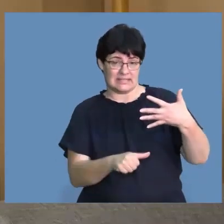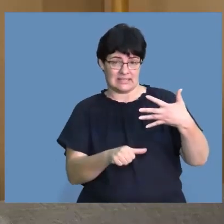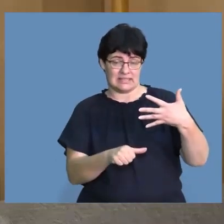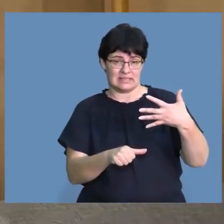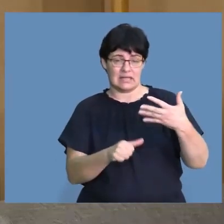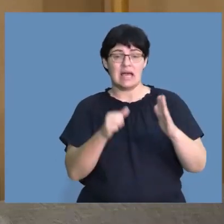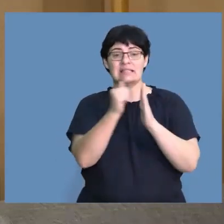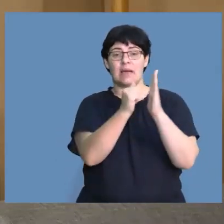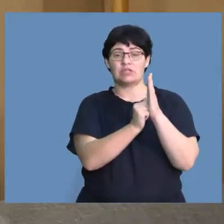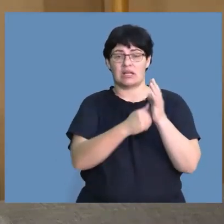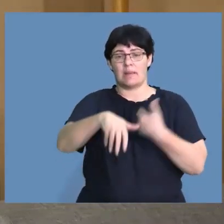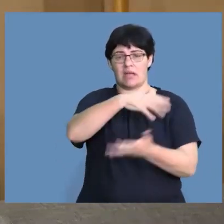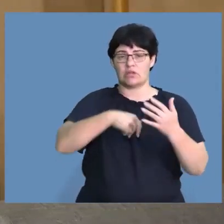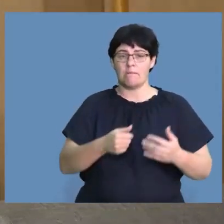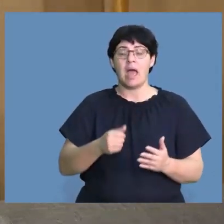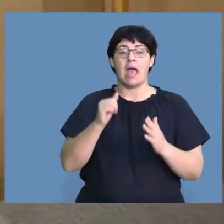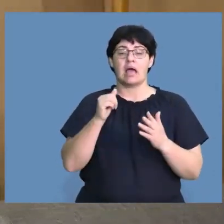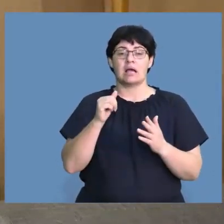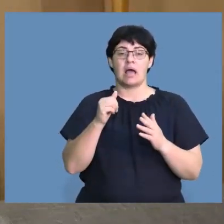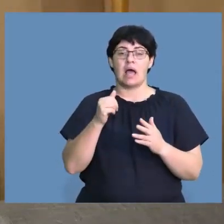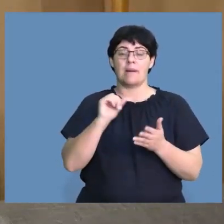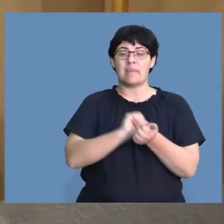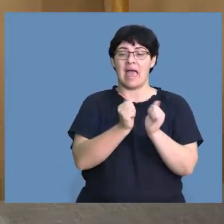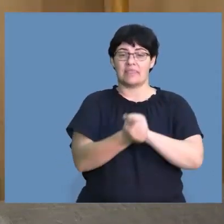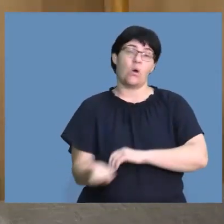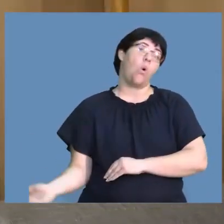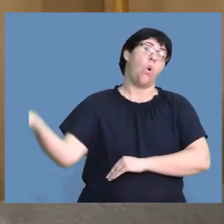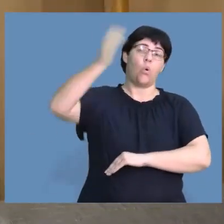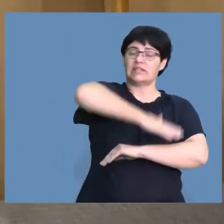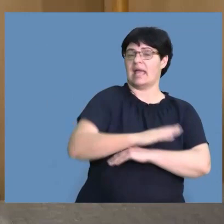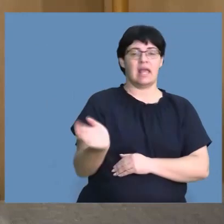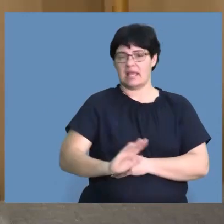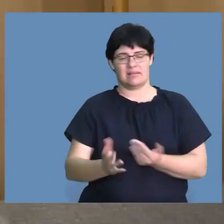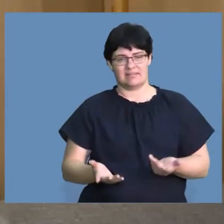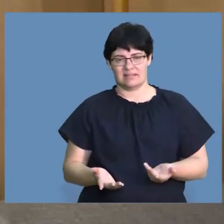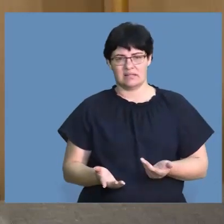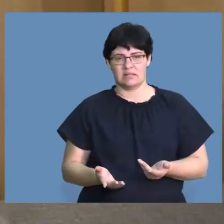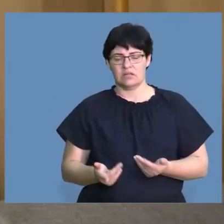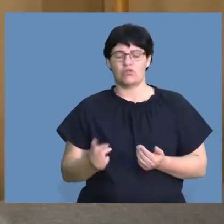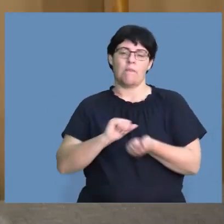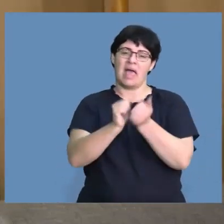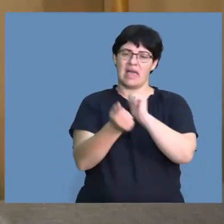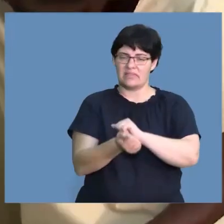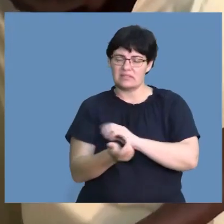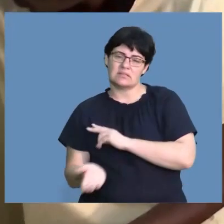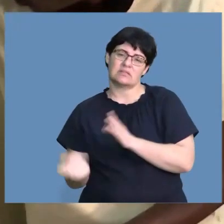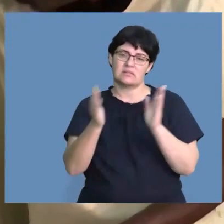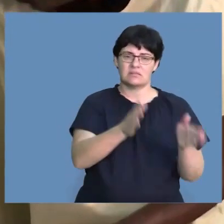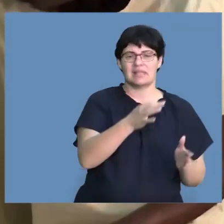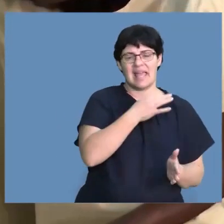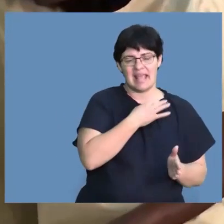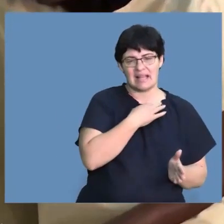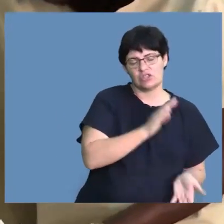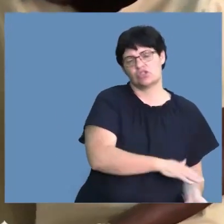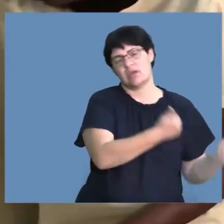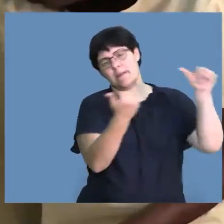your subjects. Don't study maths for the whole day. Your brain doesn't process it. Study maths, then maybe go